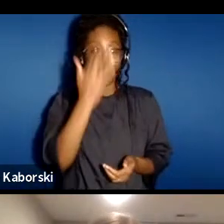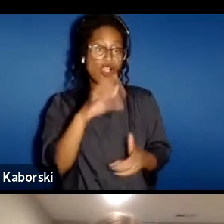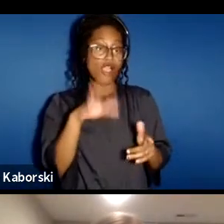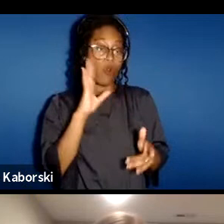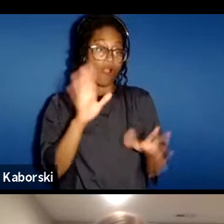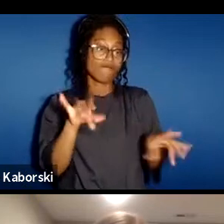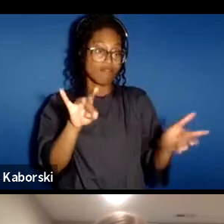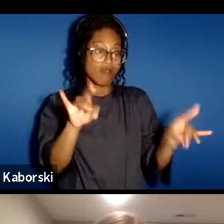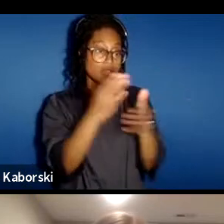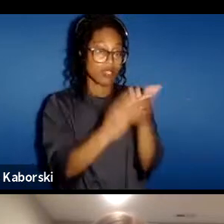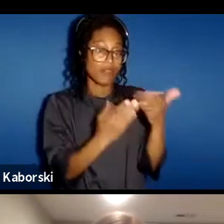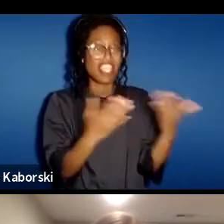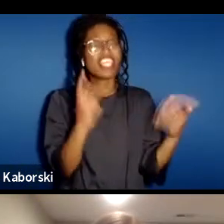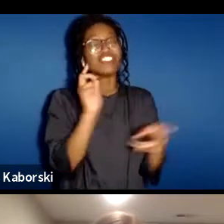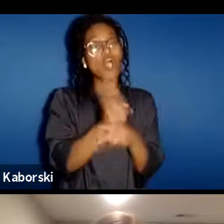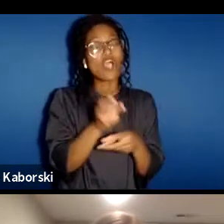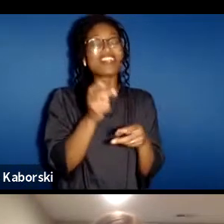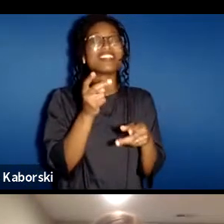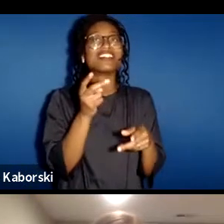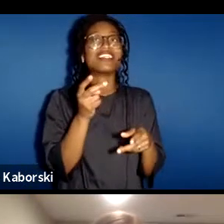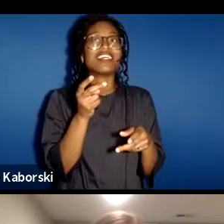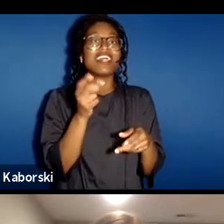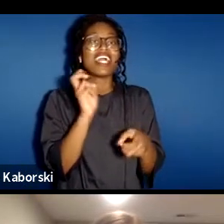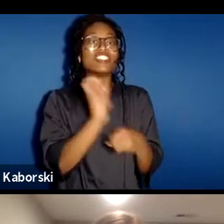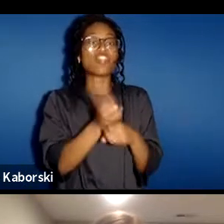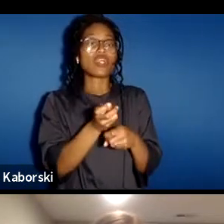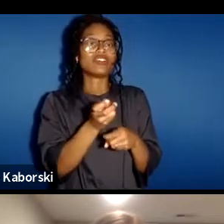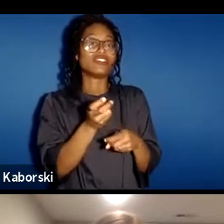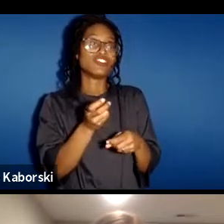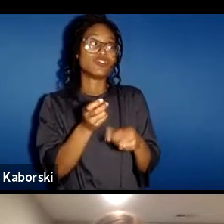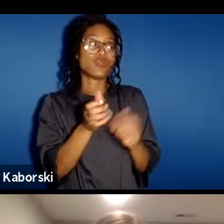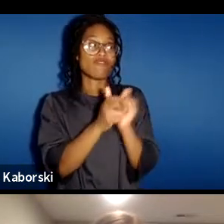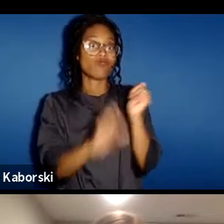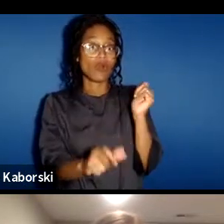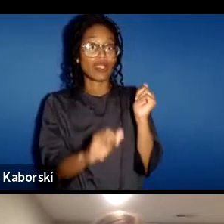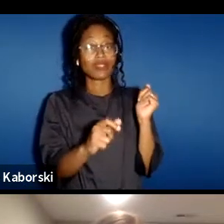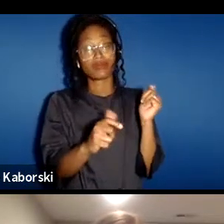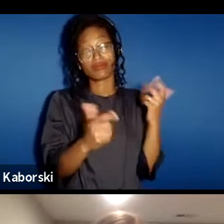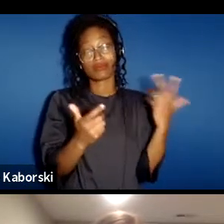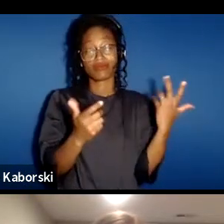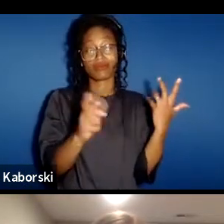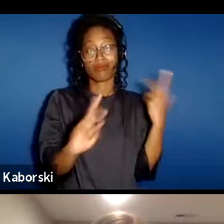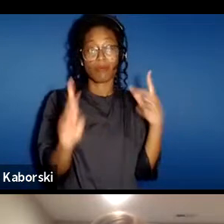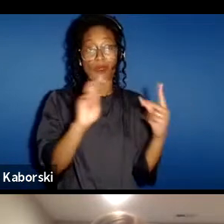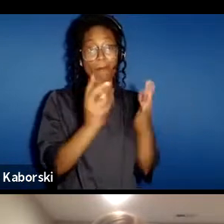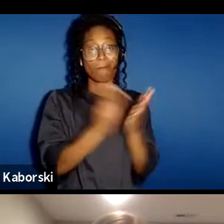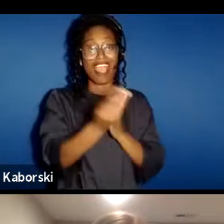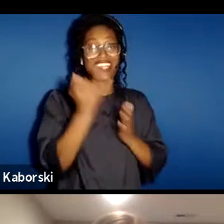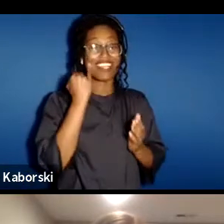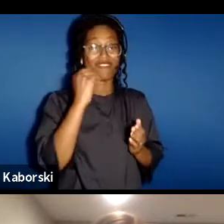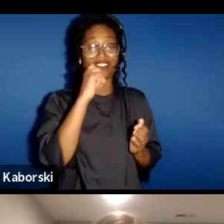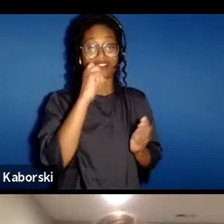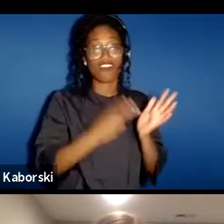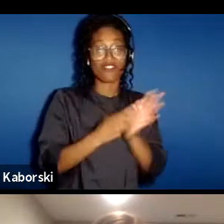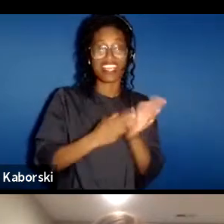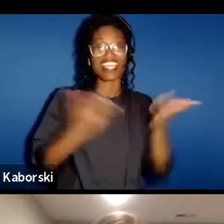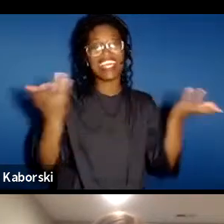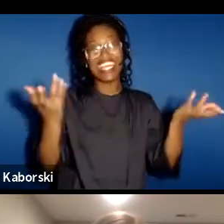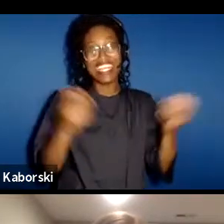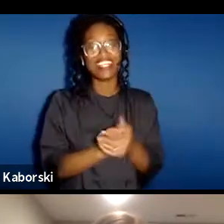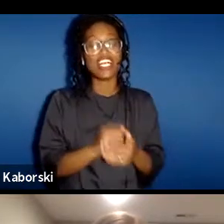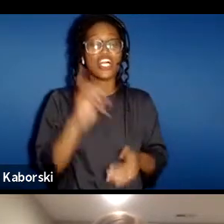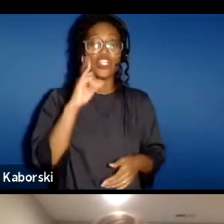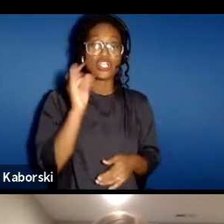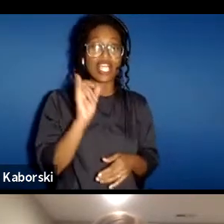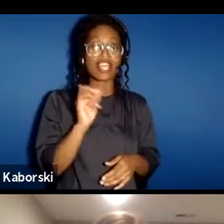it's hard to keep things away from consumers in this category. I think of kind of the great bullet witch hunt